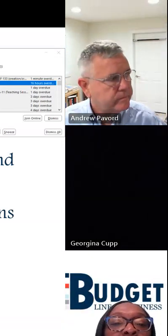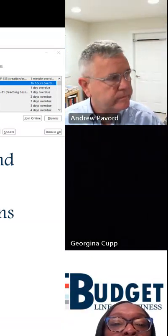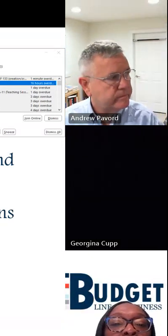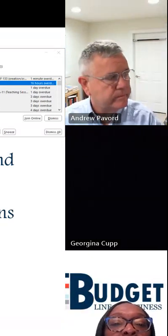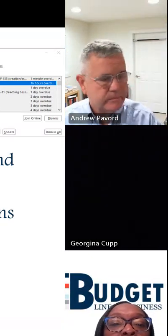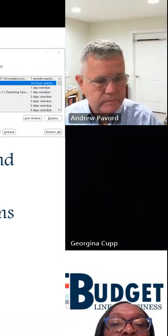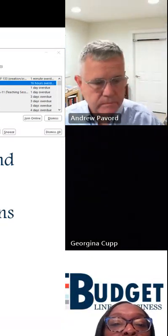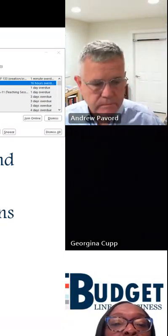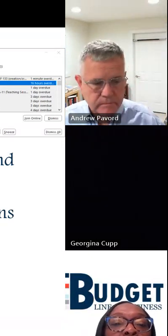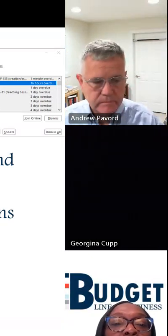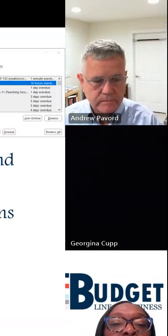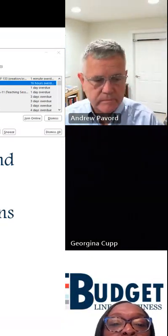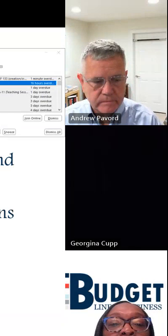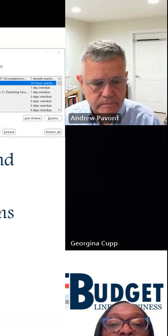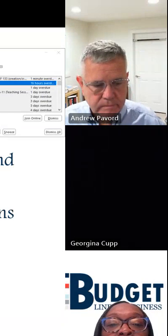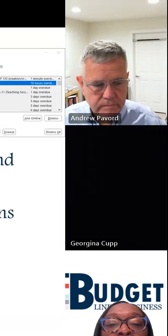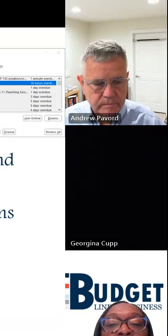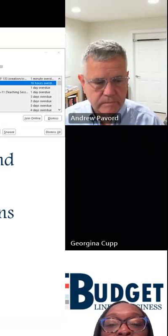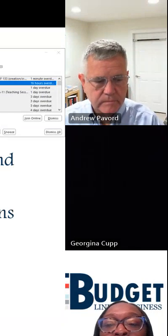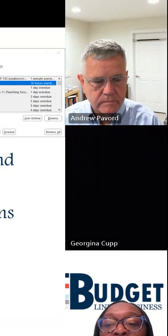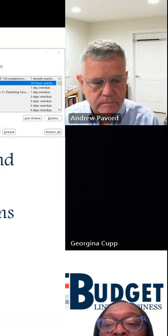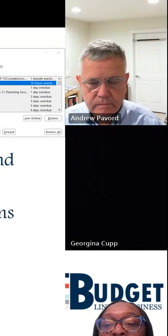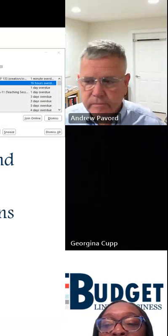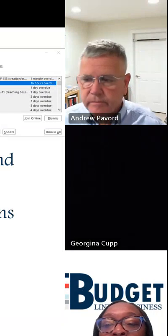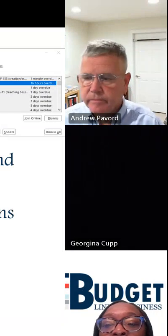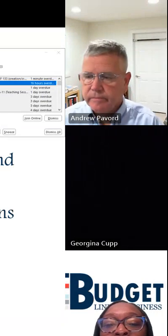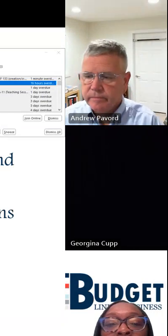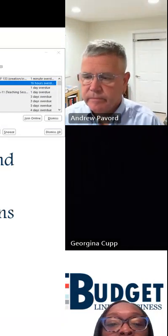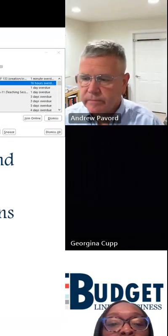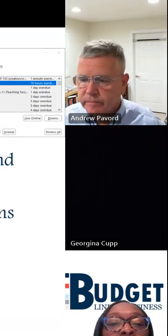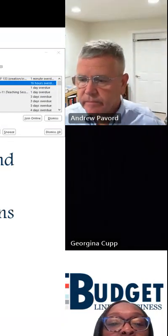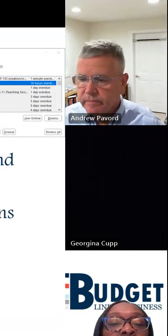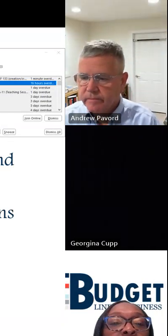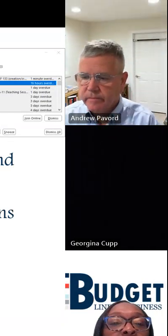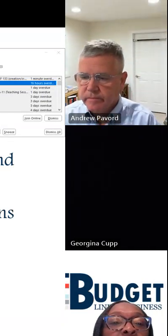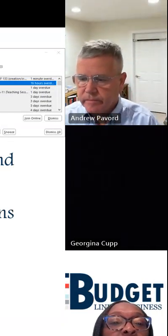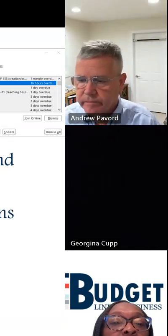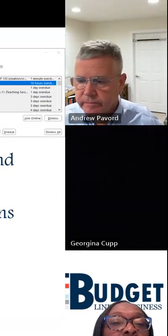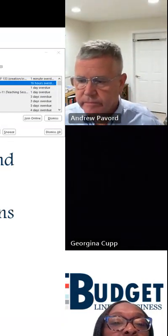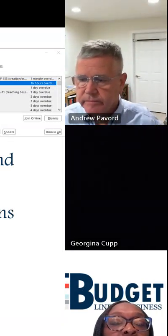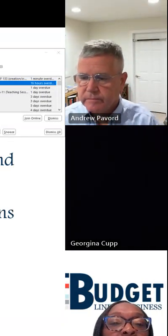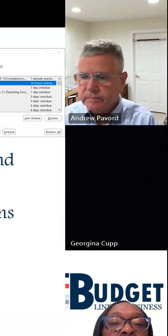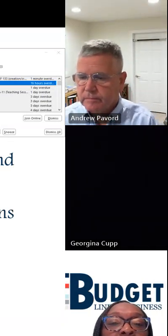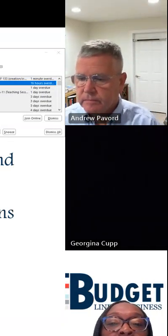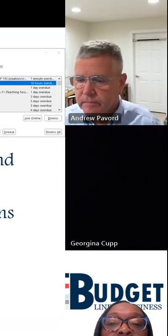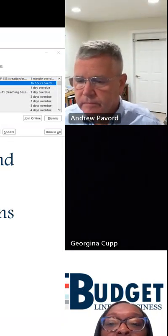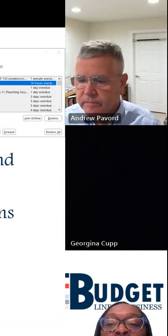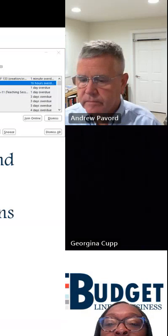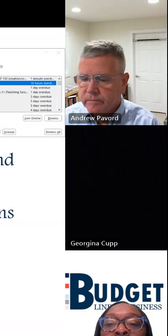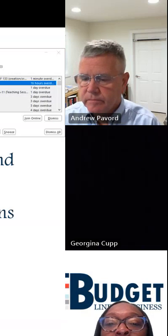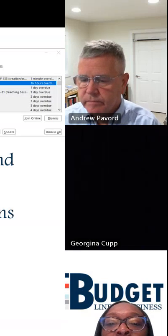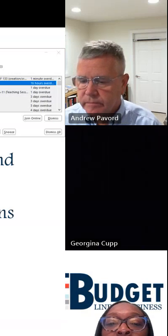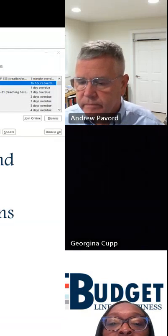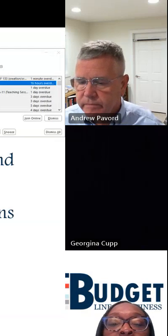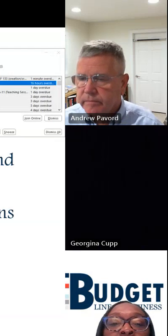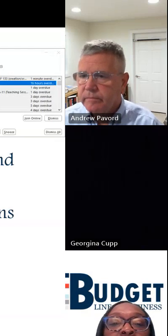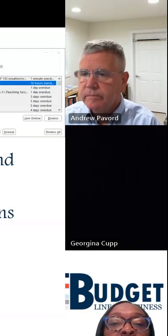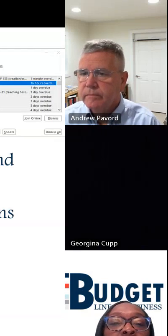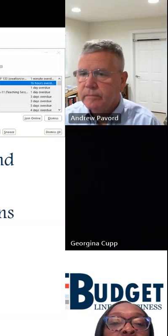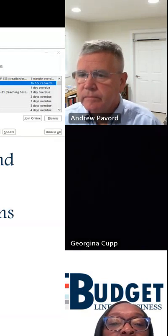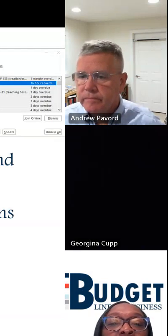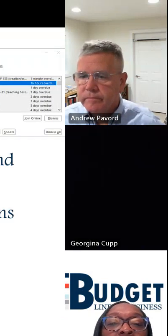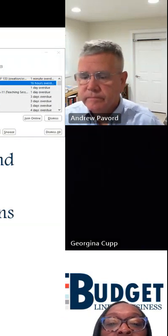leader at United States SBA, Treasury, and VA. Courtney joined us, Timberlake. You all are probably familiar